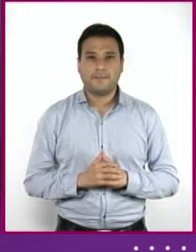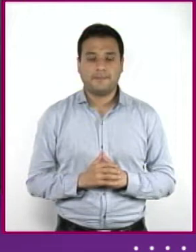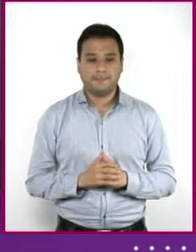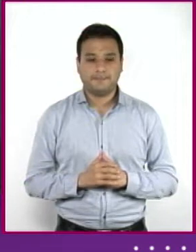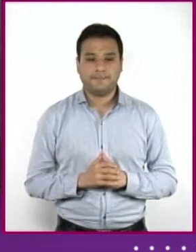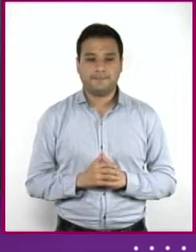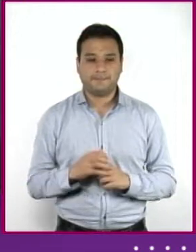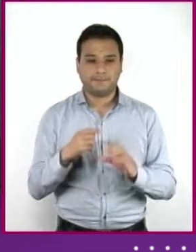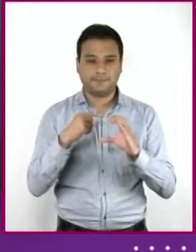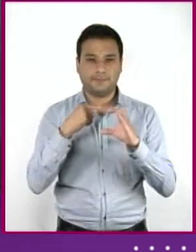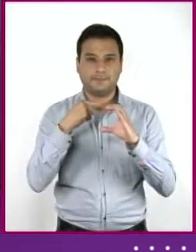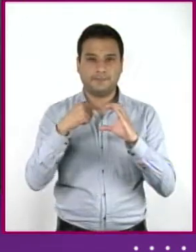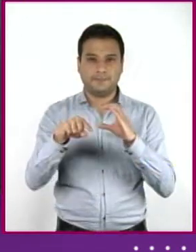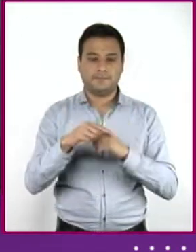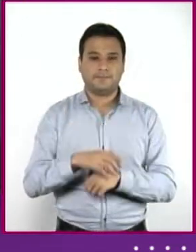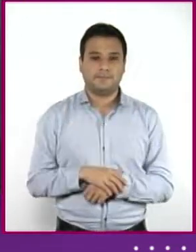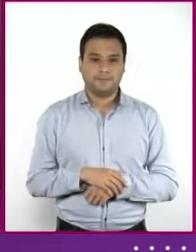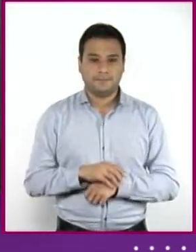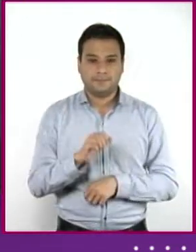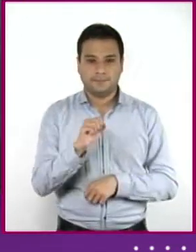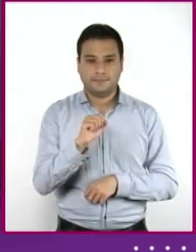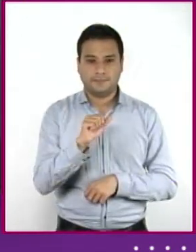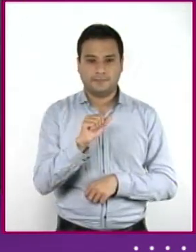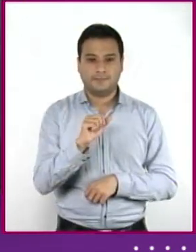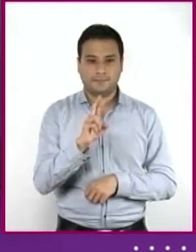910-412-2865. Email